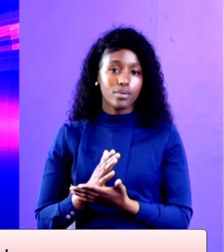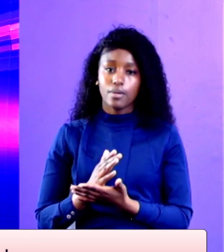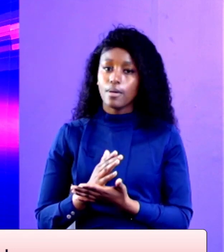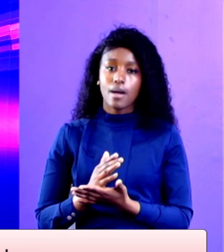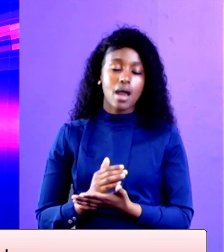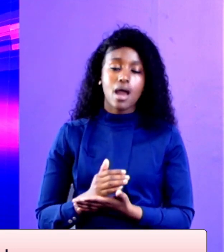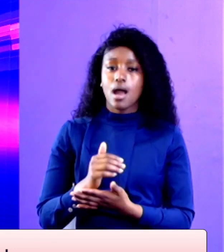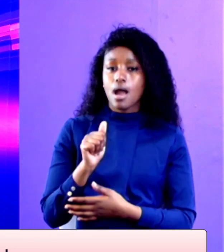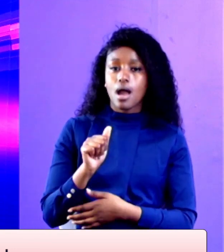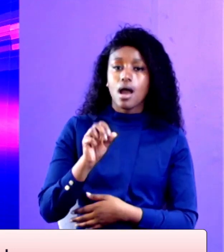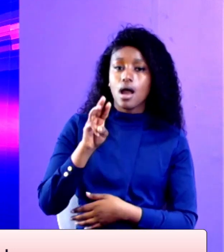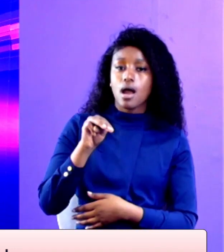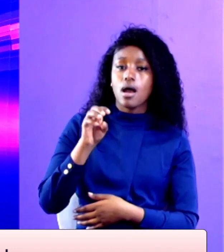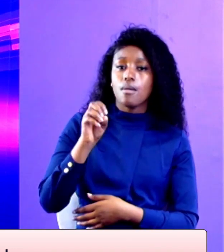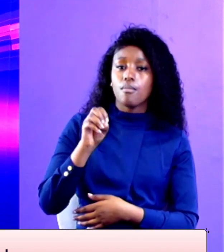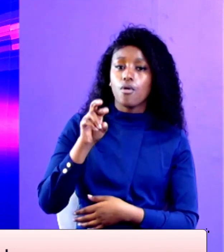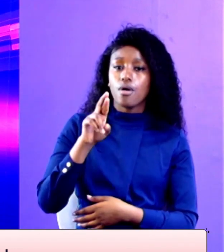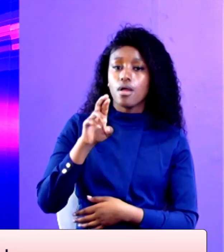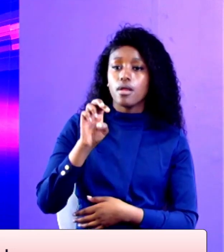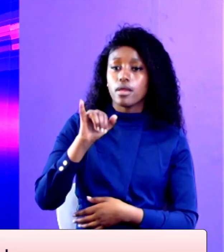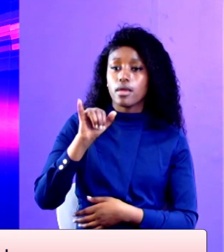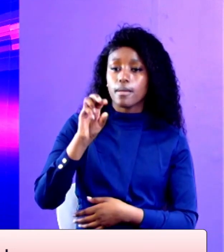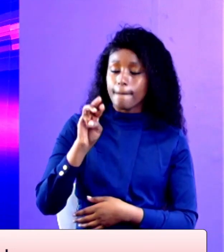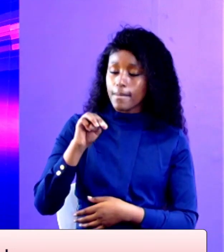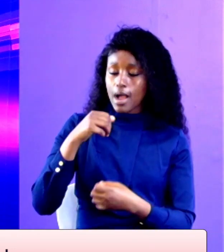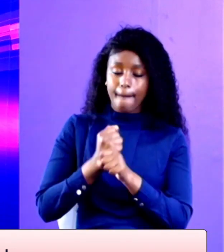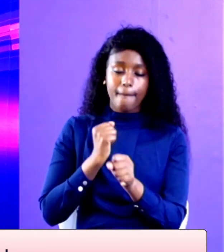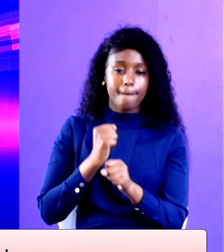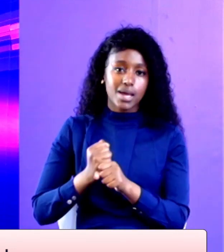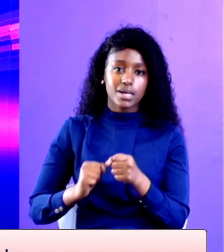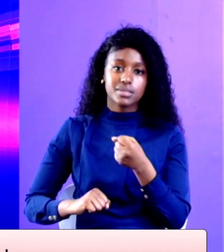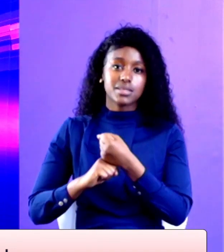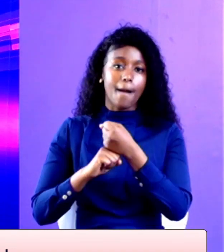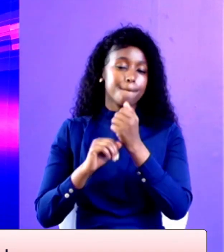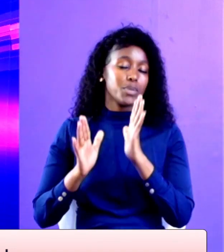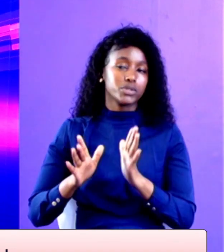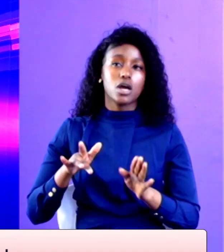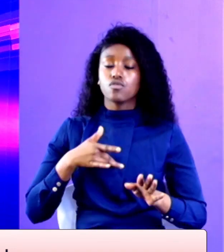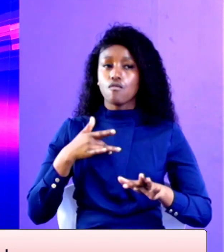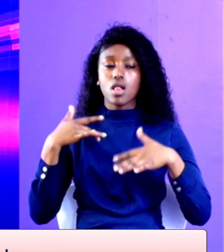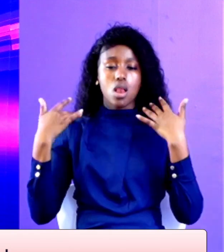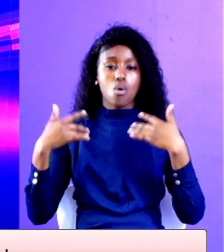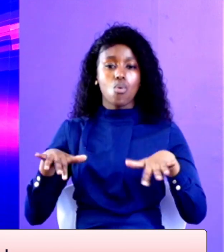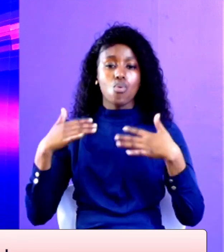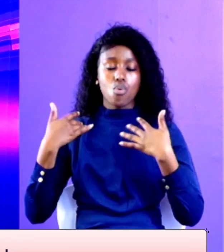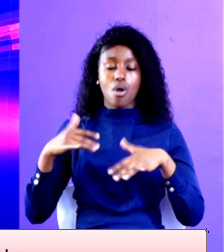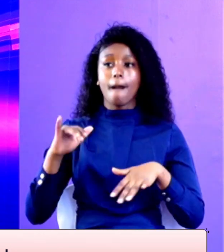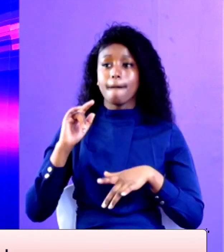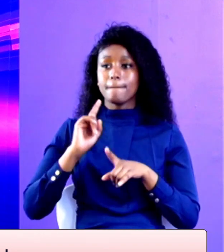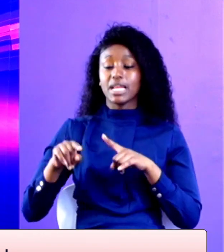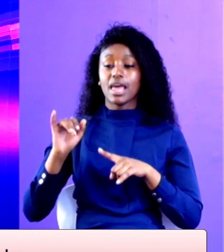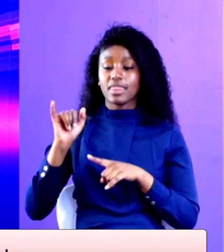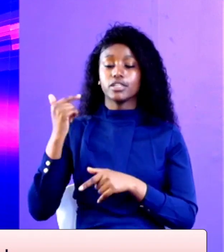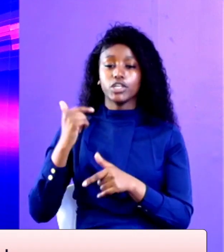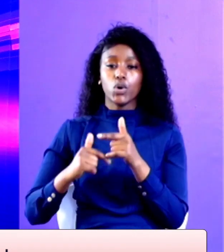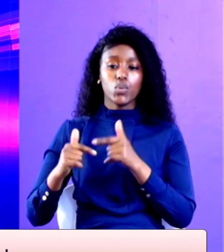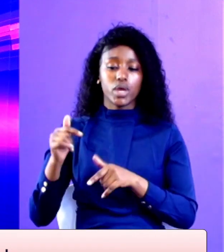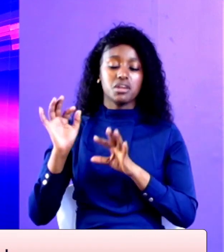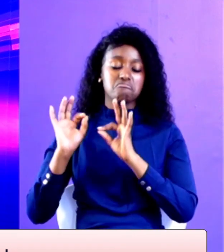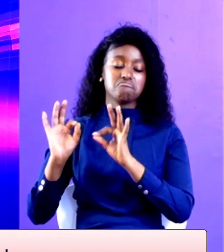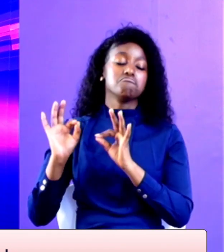Amorim amechocha mafans. It is true. Amechocha mafans. But that victory was